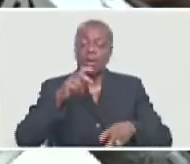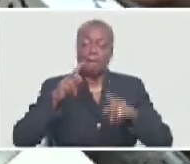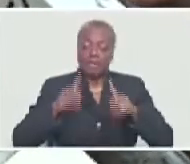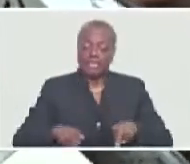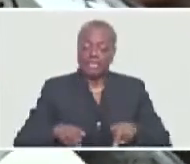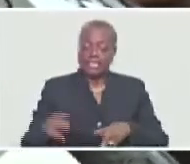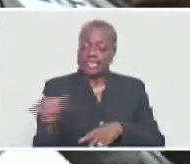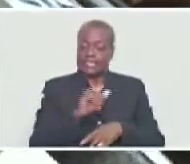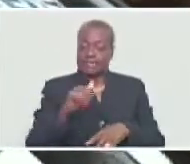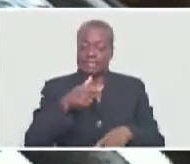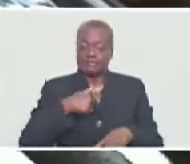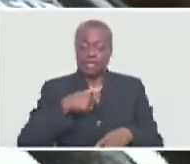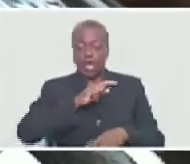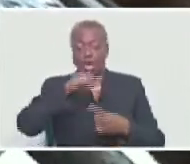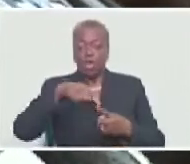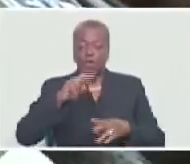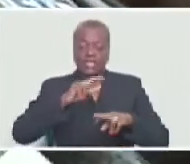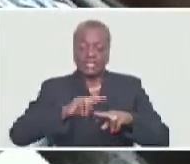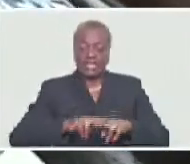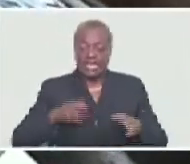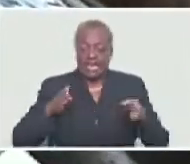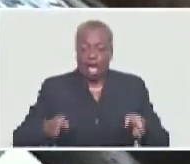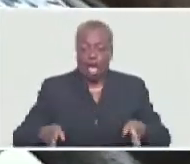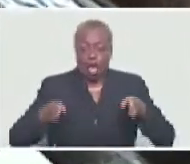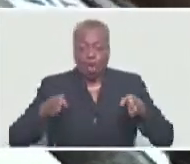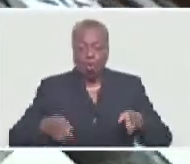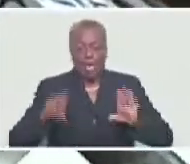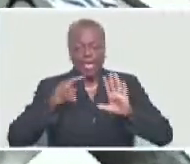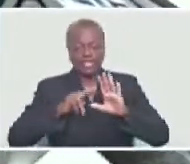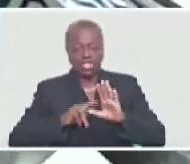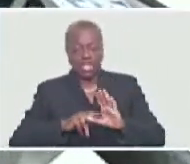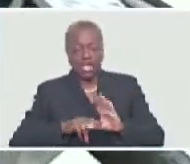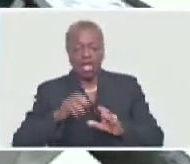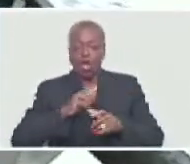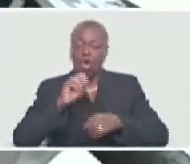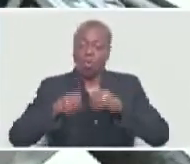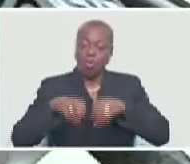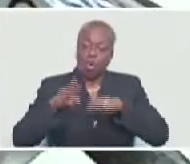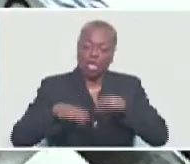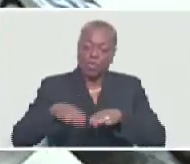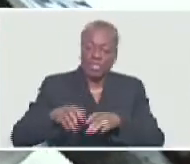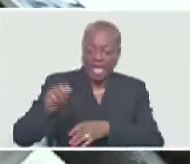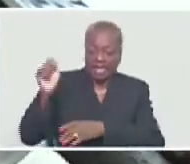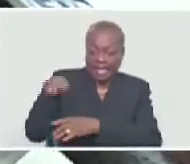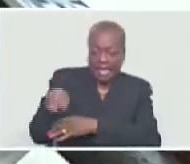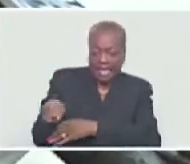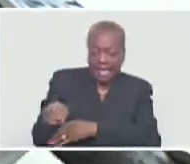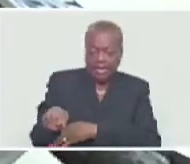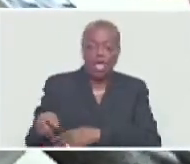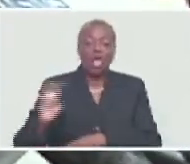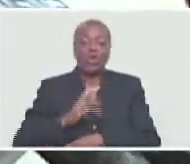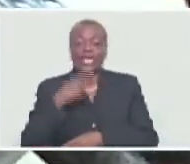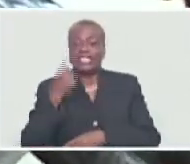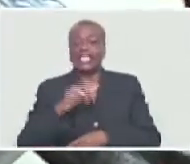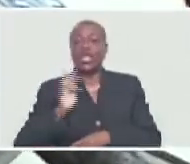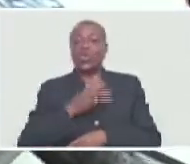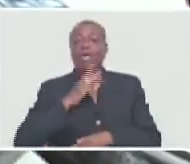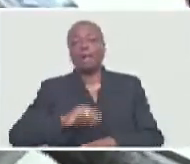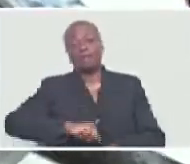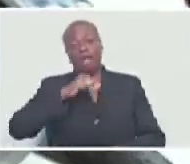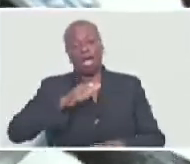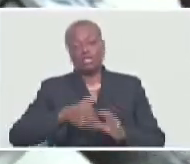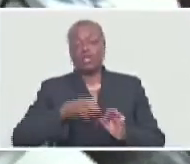are sitting around in our wheelchair or walking around with our cane or whatever, we can say we're proud of this